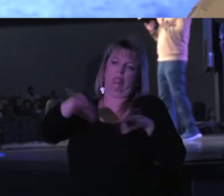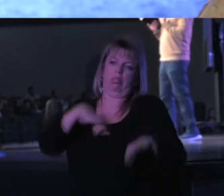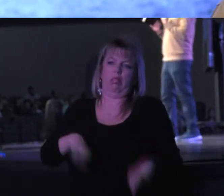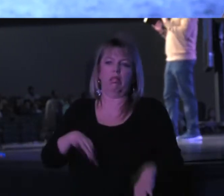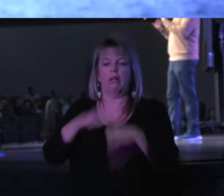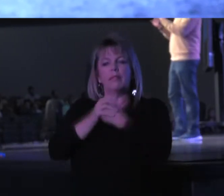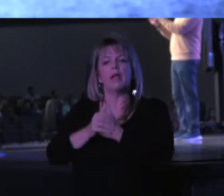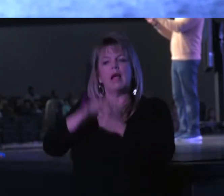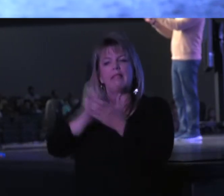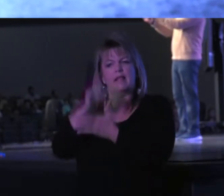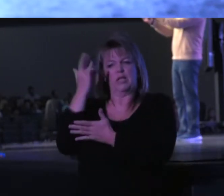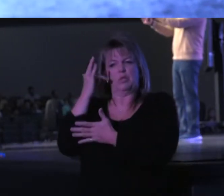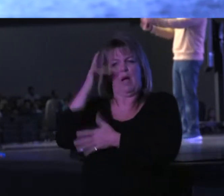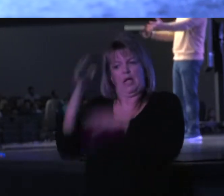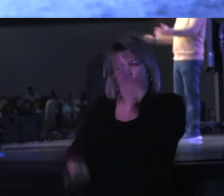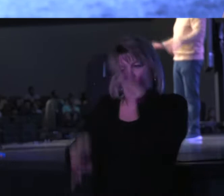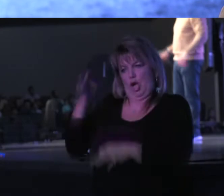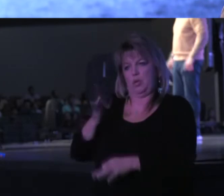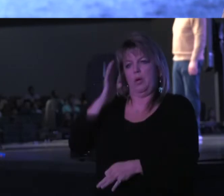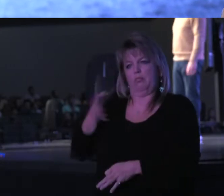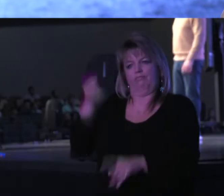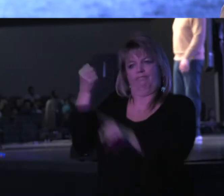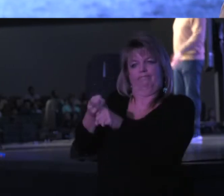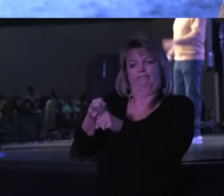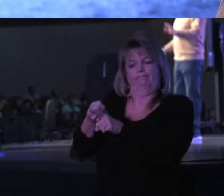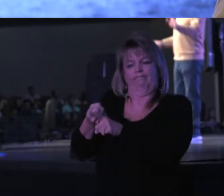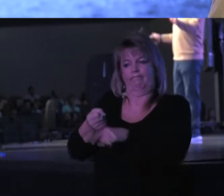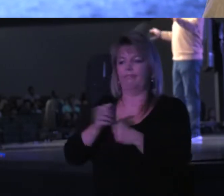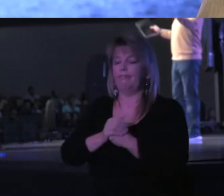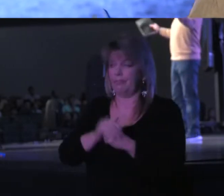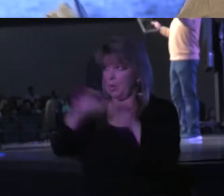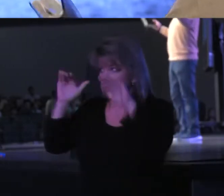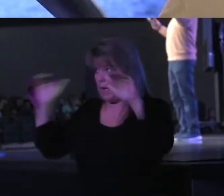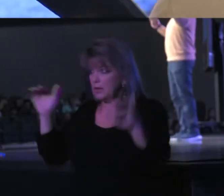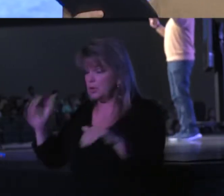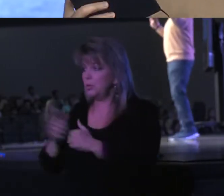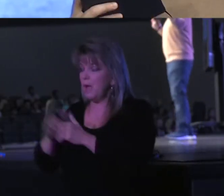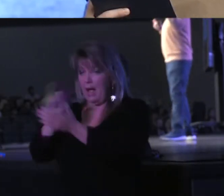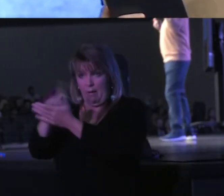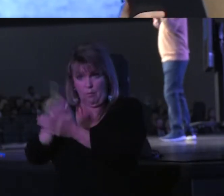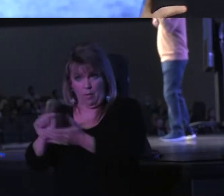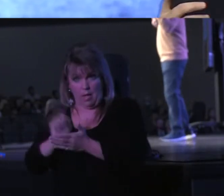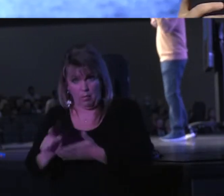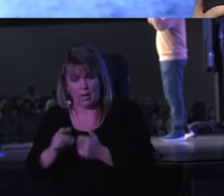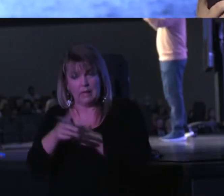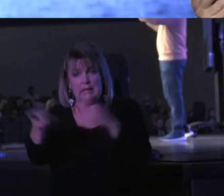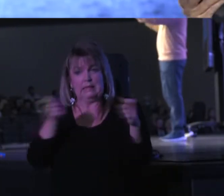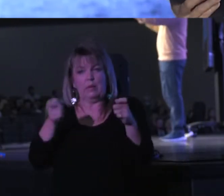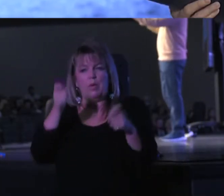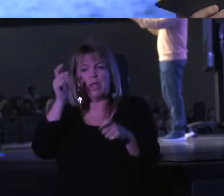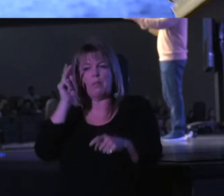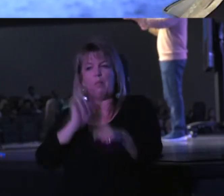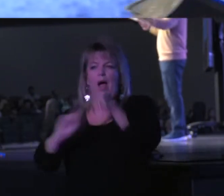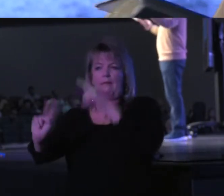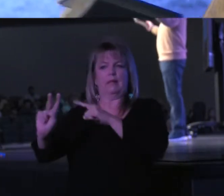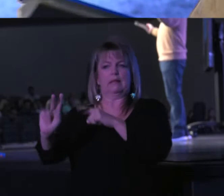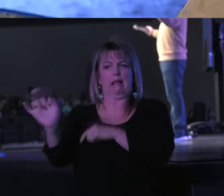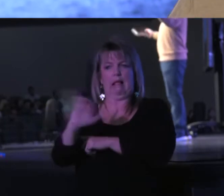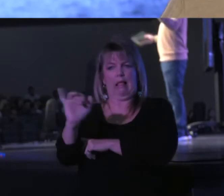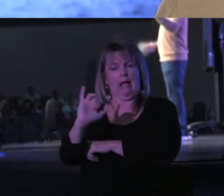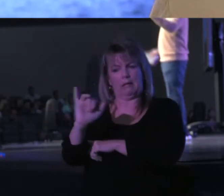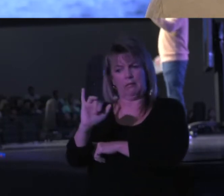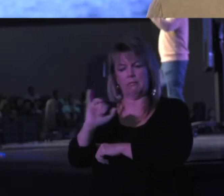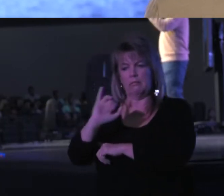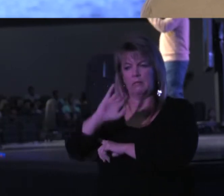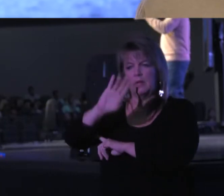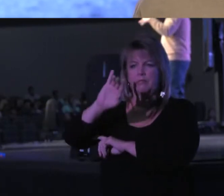is why this judgment is coming down. And I remind you each and every week that when we deal with prophecy, as we're dealing with through